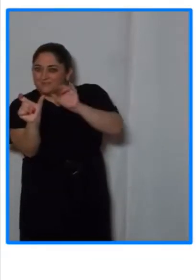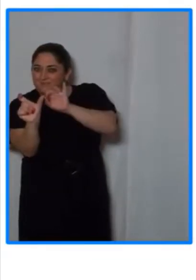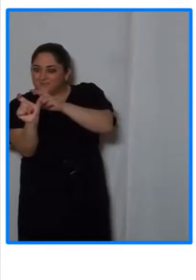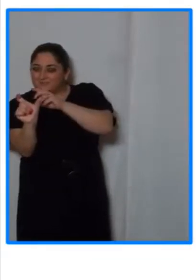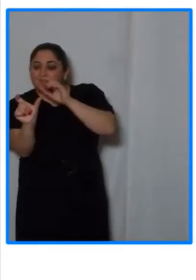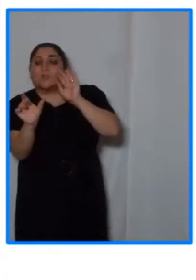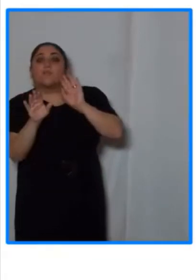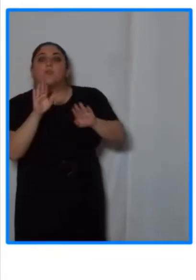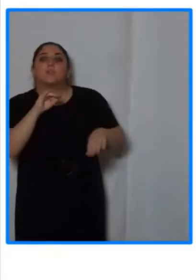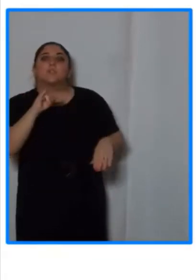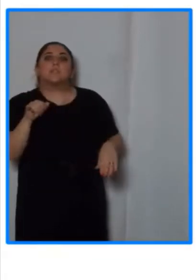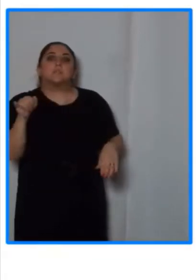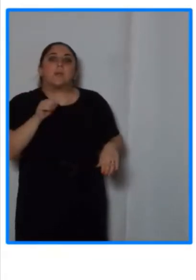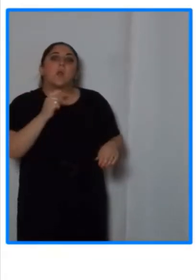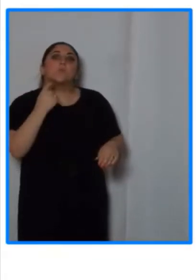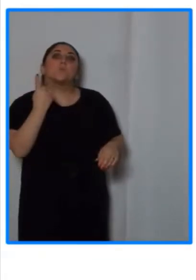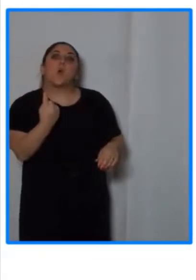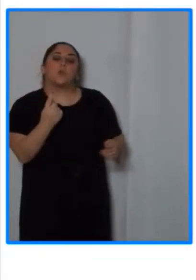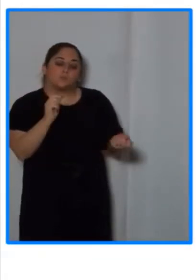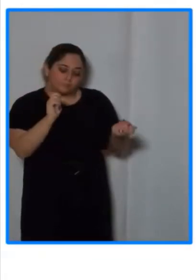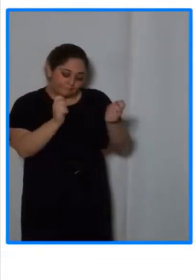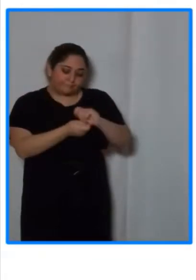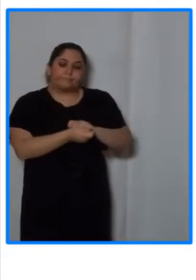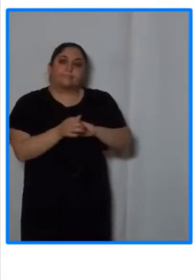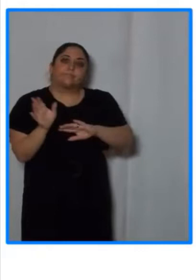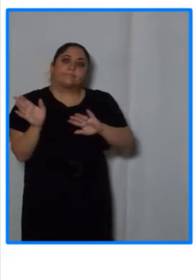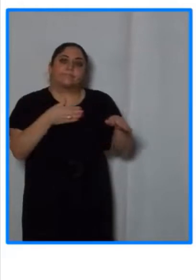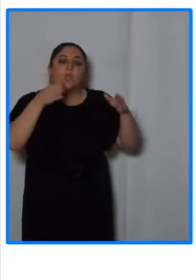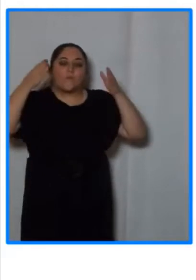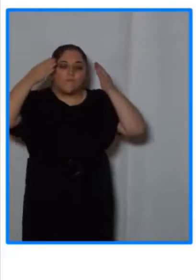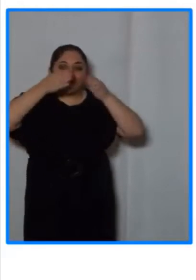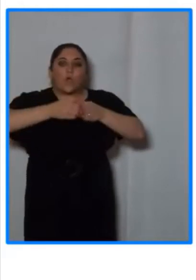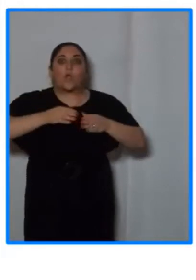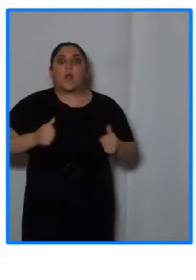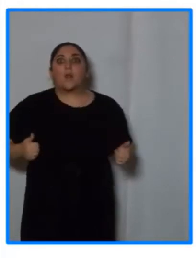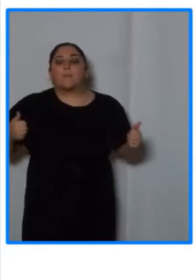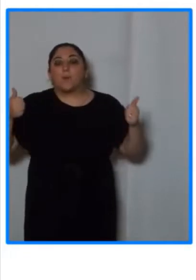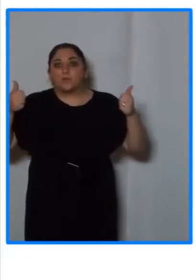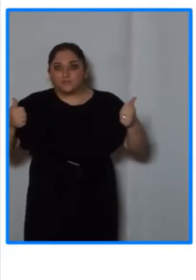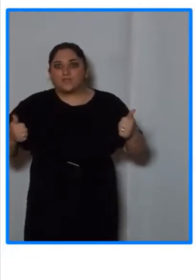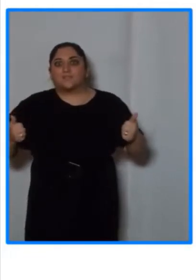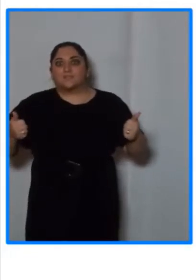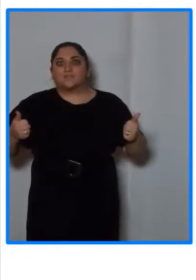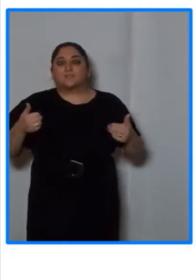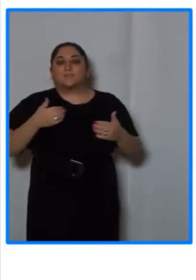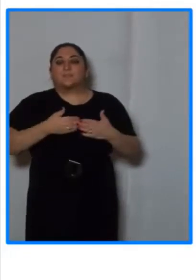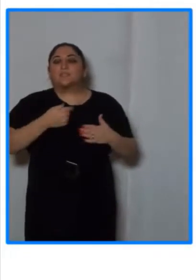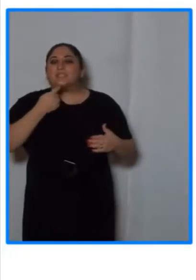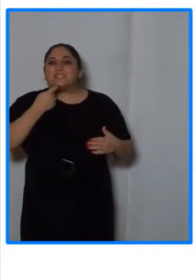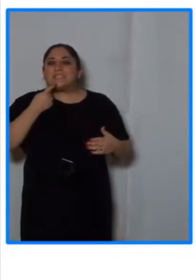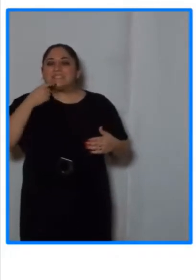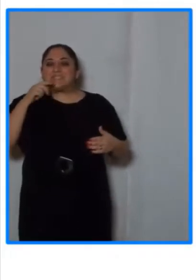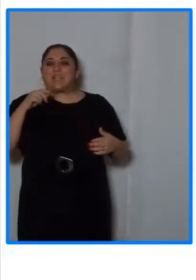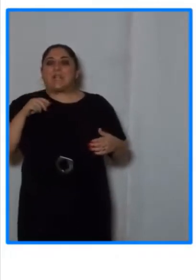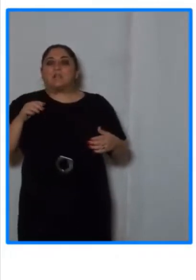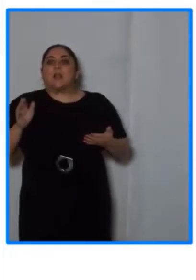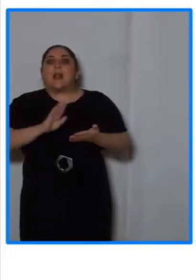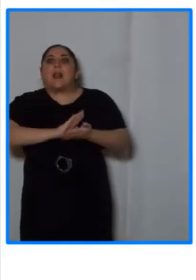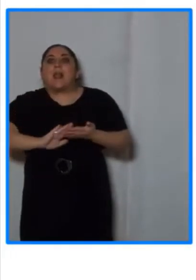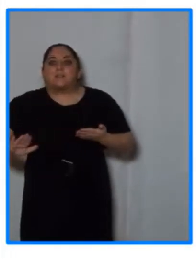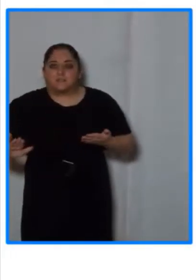highlight each error and use a script to automatically move focus in the form field so that a user knows exactly where did I actually do this